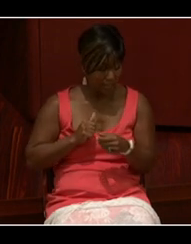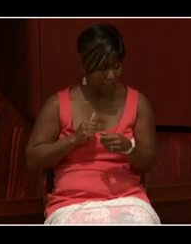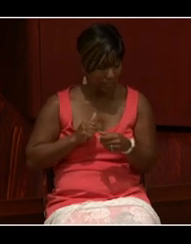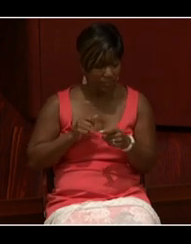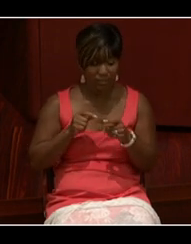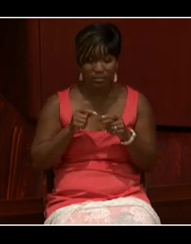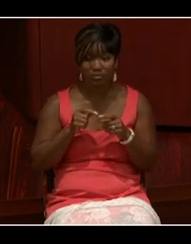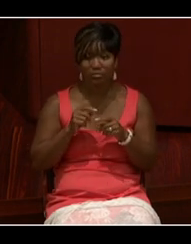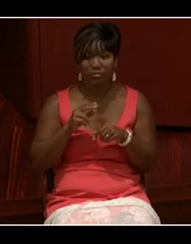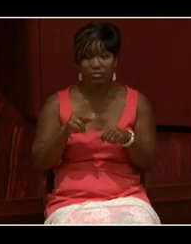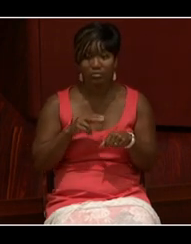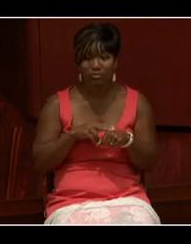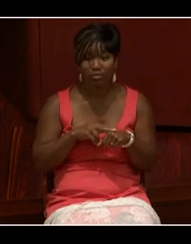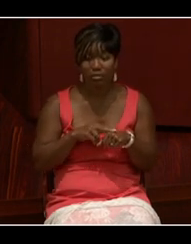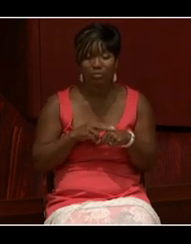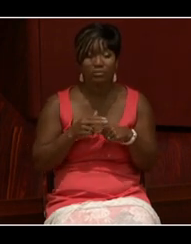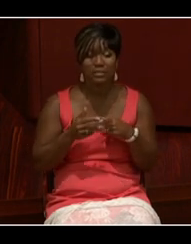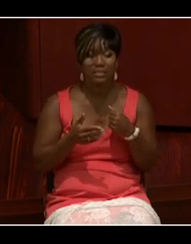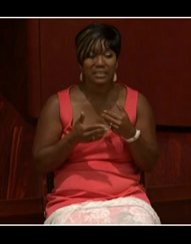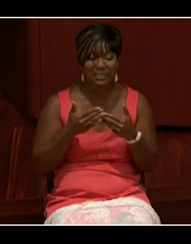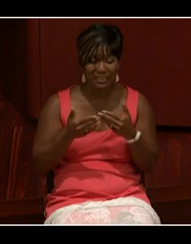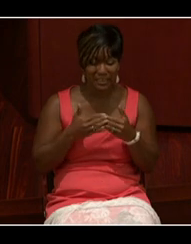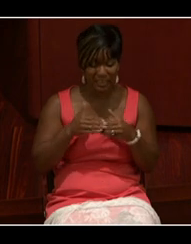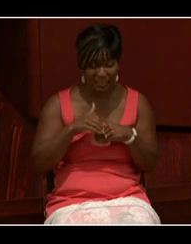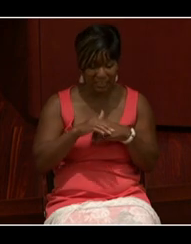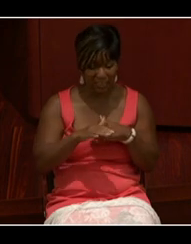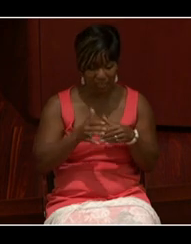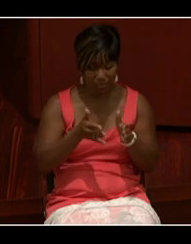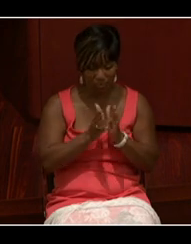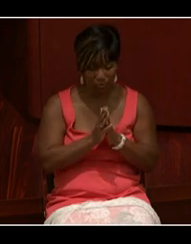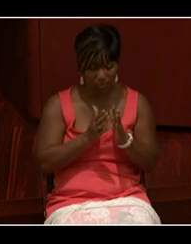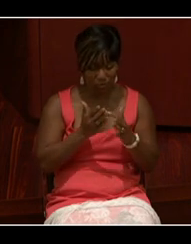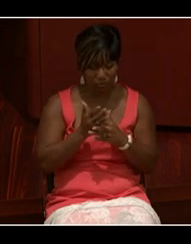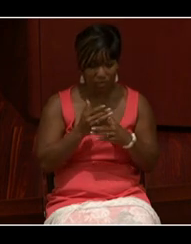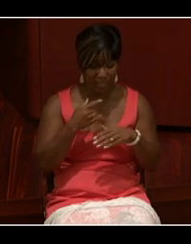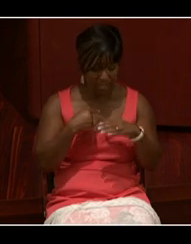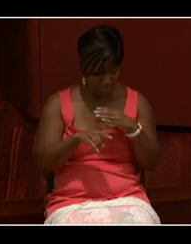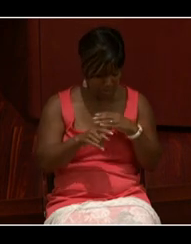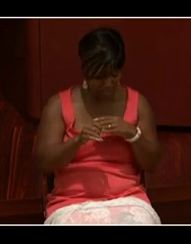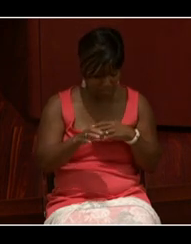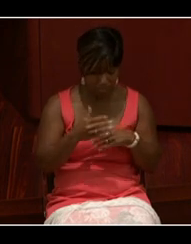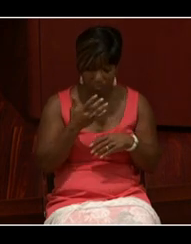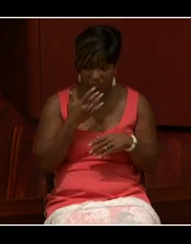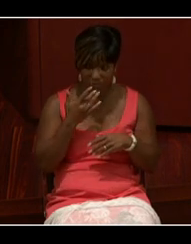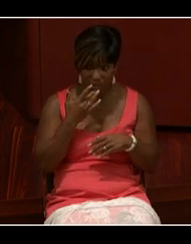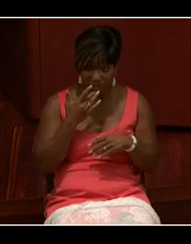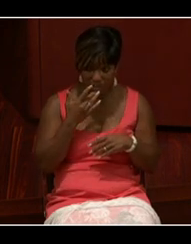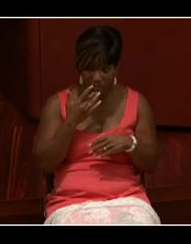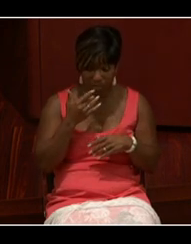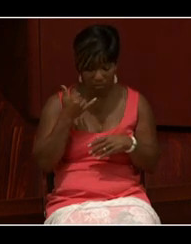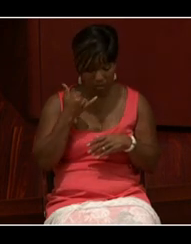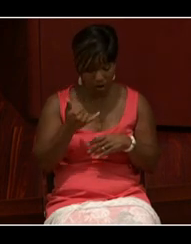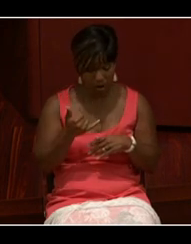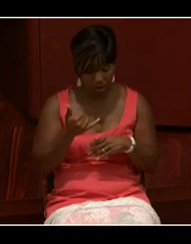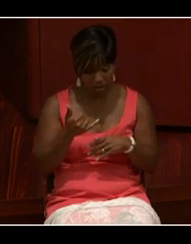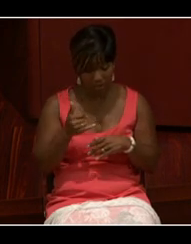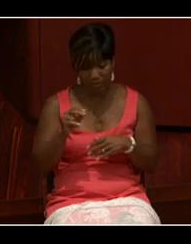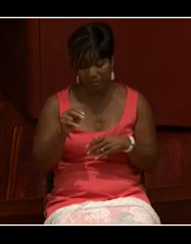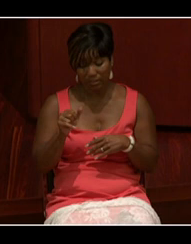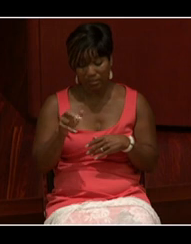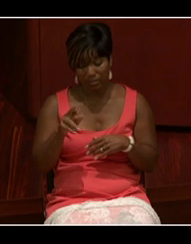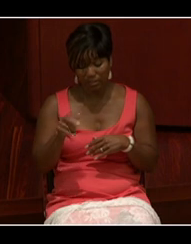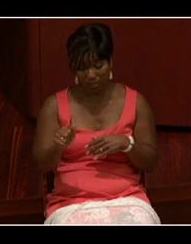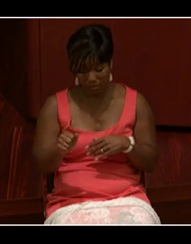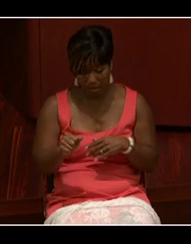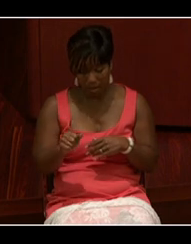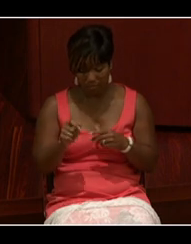Generally, it's easiest to send a request via email, but if you would prefer, calling the National Archives,